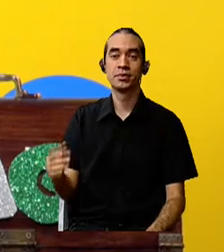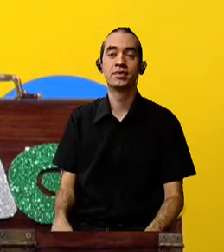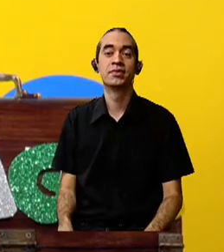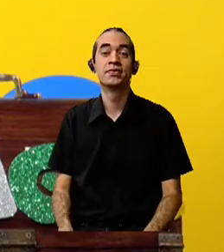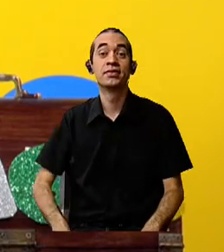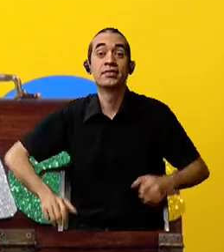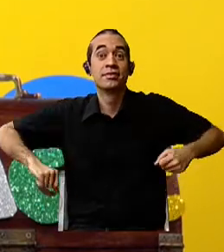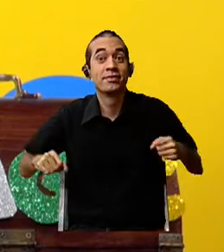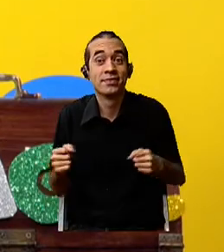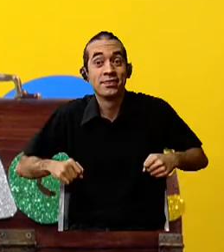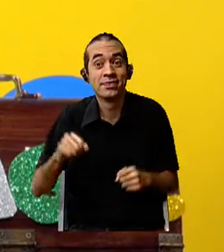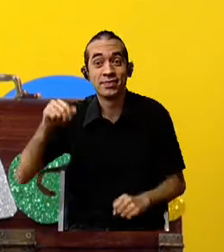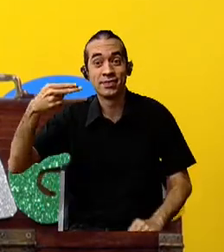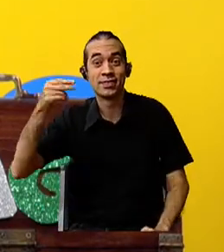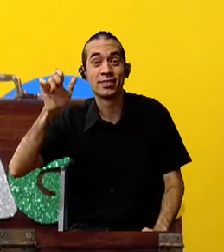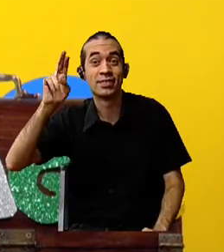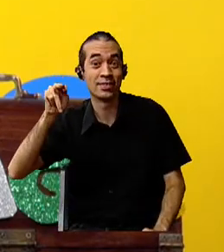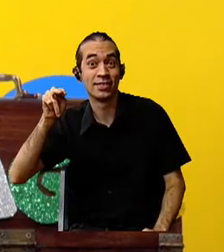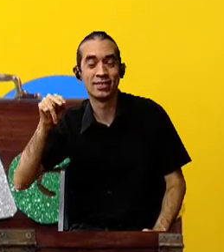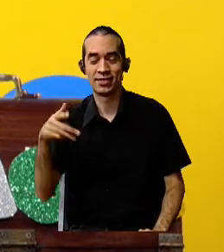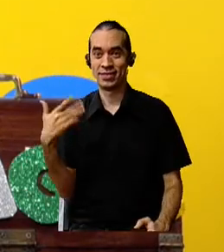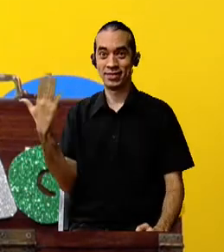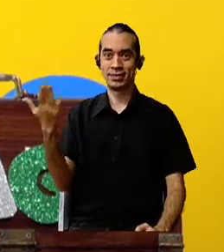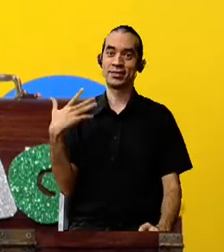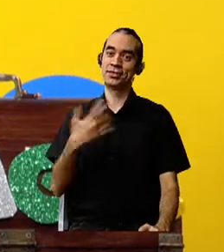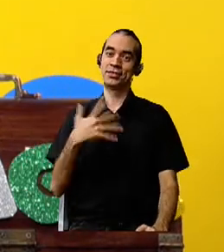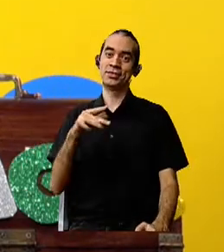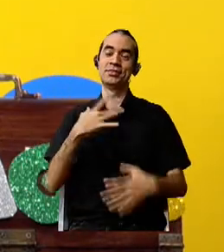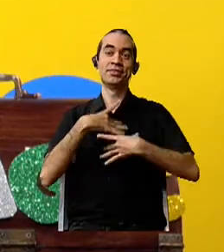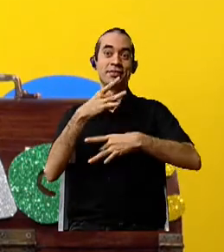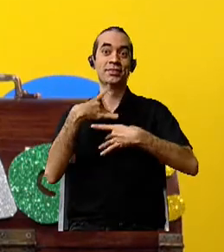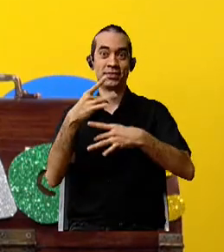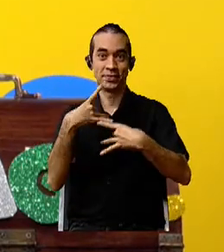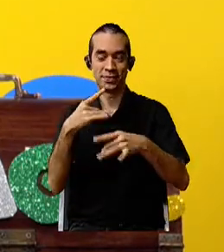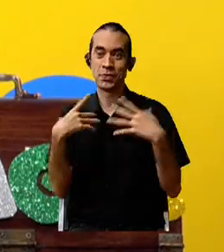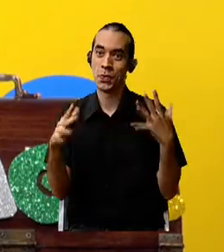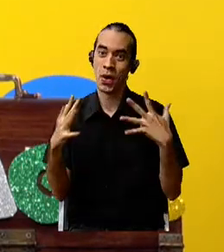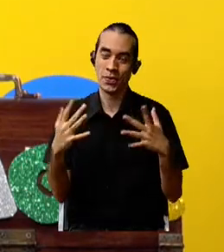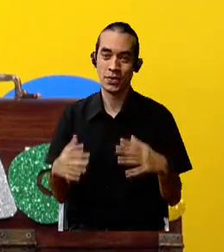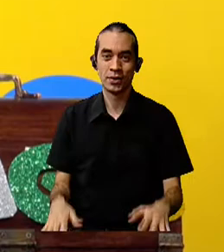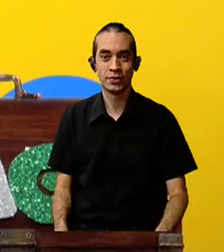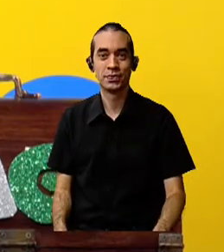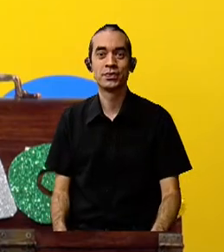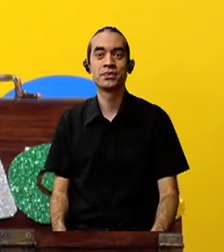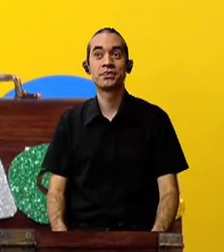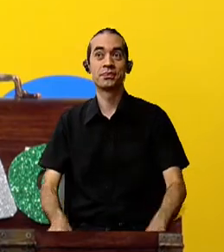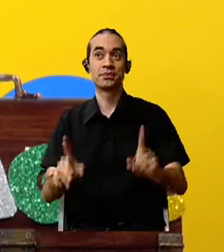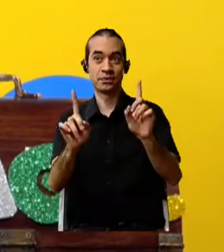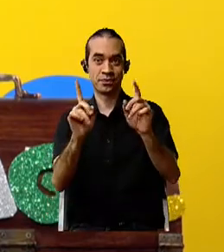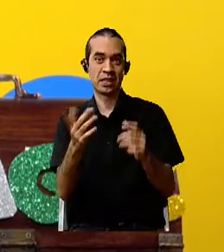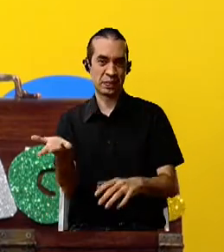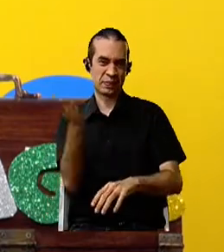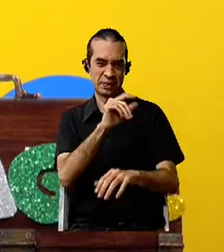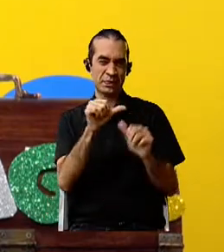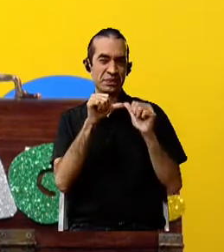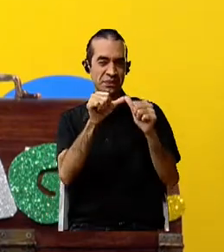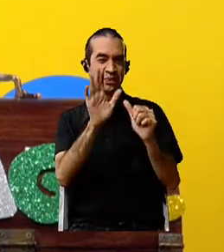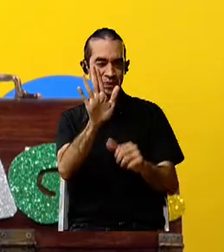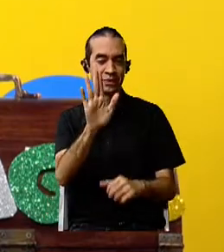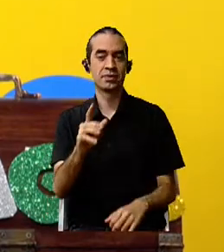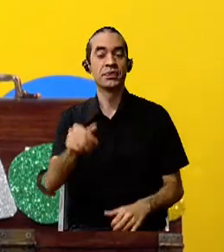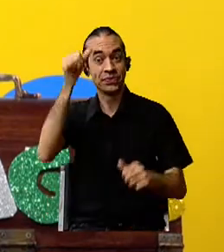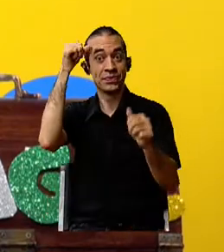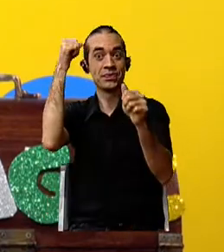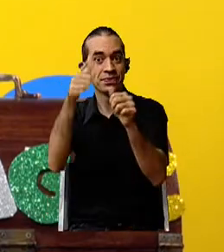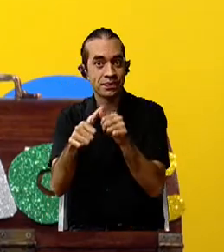We have a hen. That's very interesting, Chuli. And before we continue, Chuli,